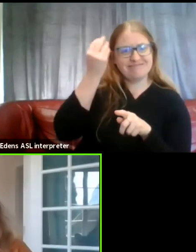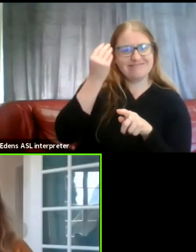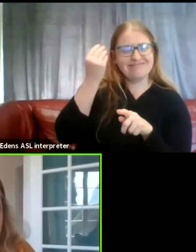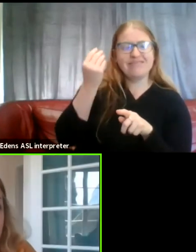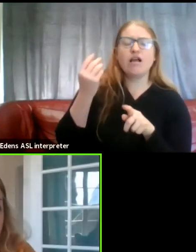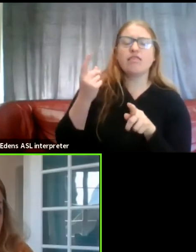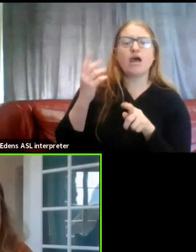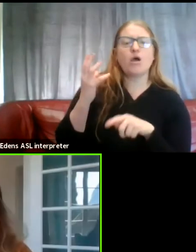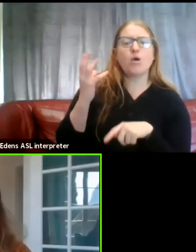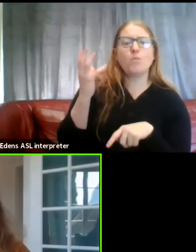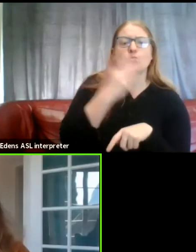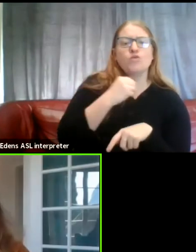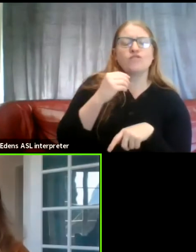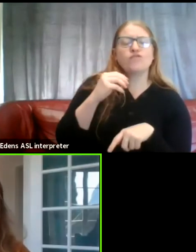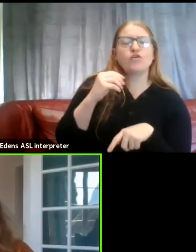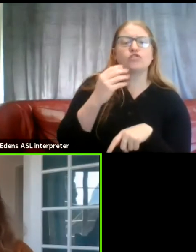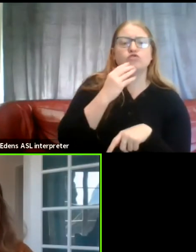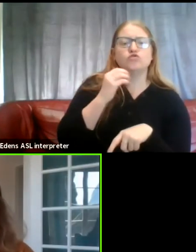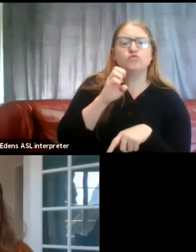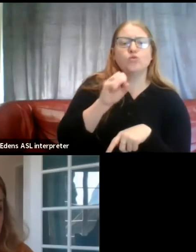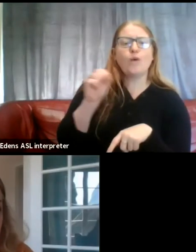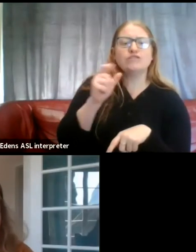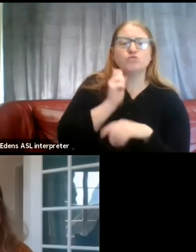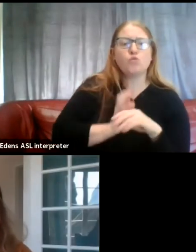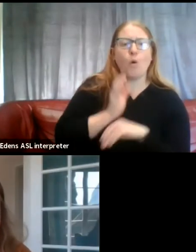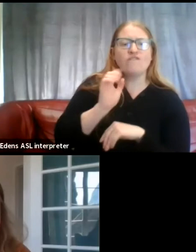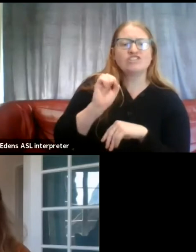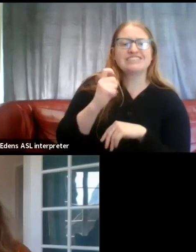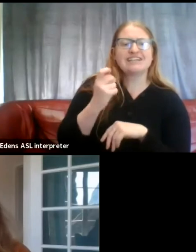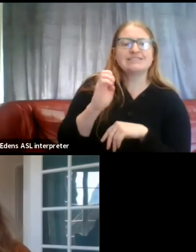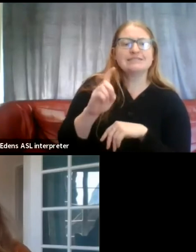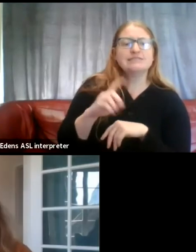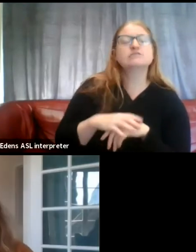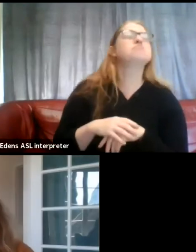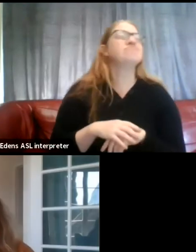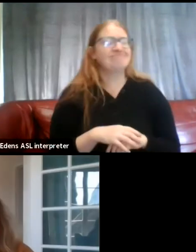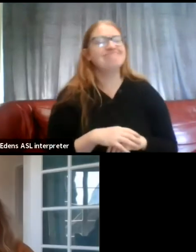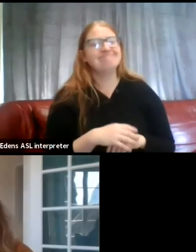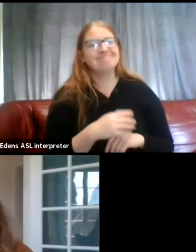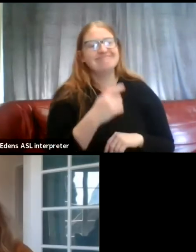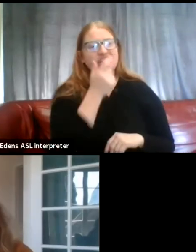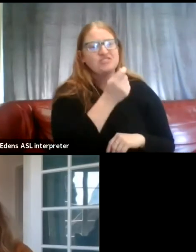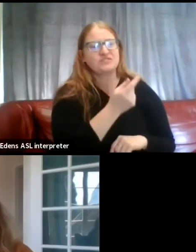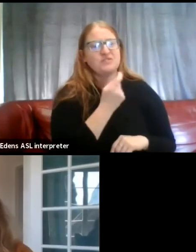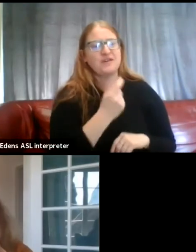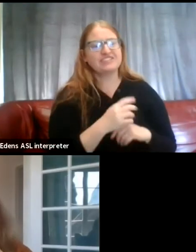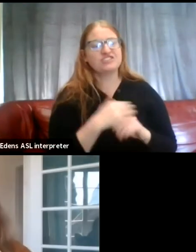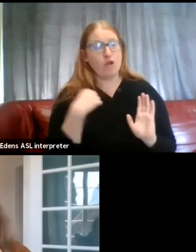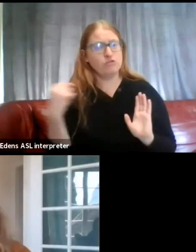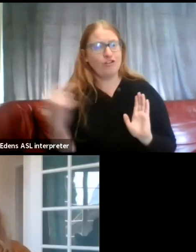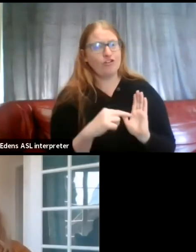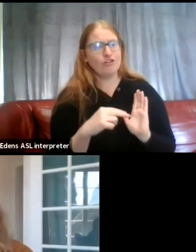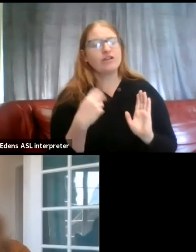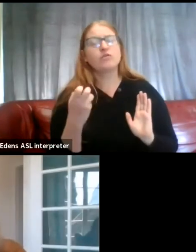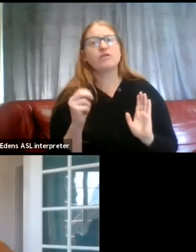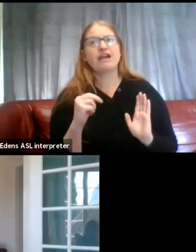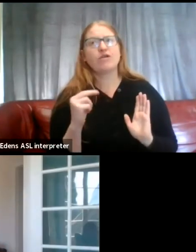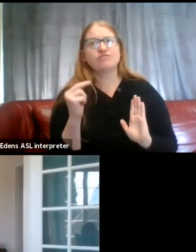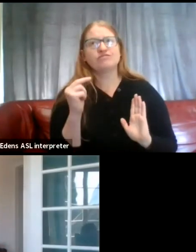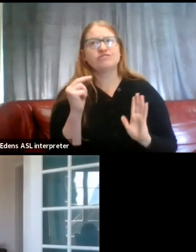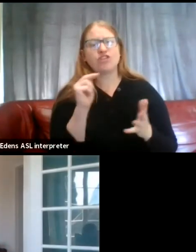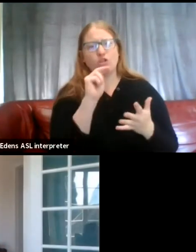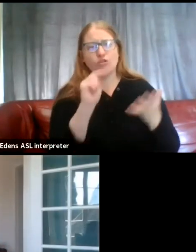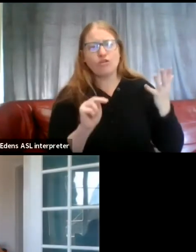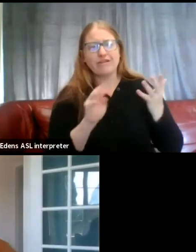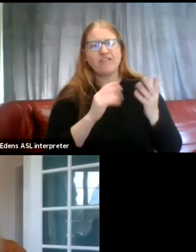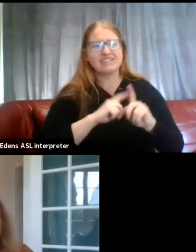beautiful Jewess who's oversexed and yet. That's an interesting question, because I was actually looking, when I was looking over the characters I was thinking of,